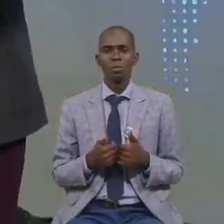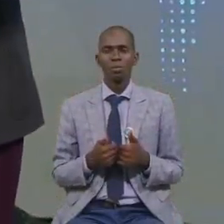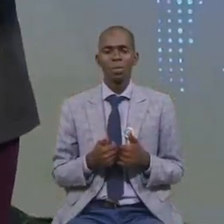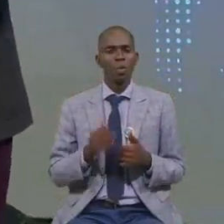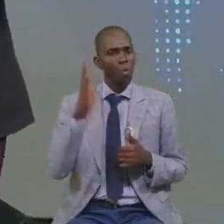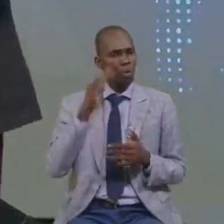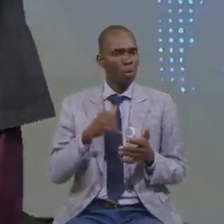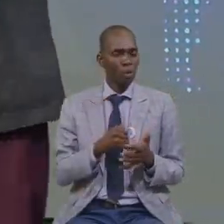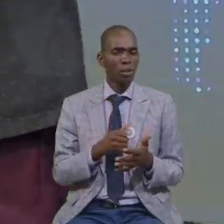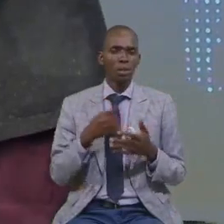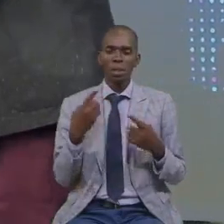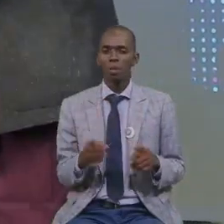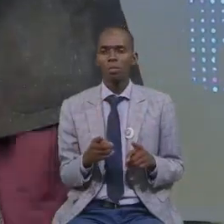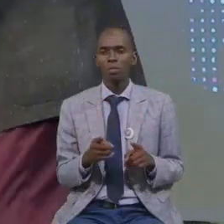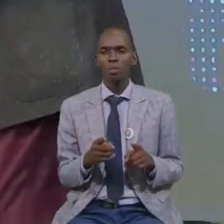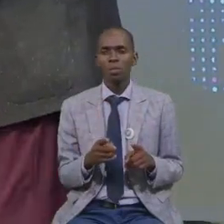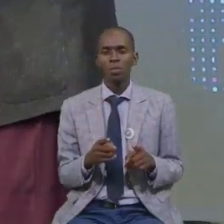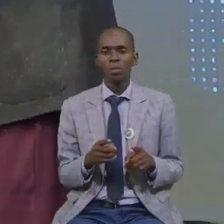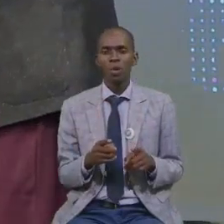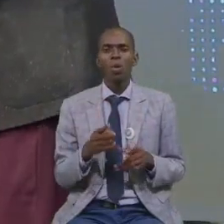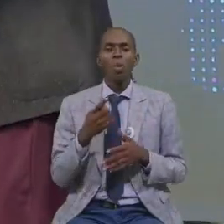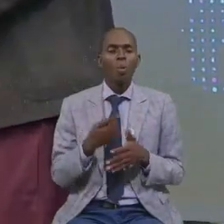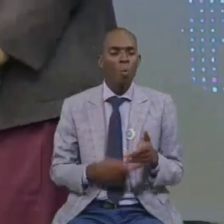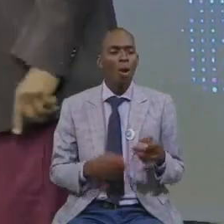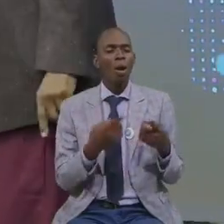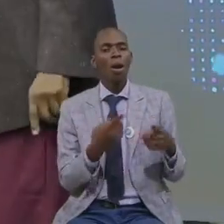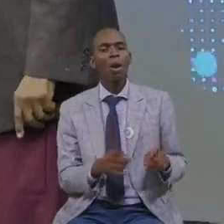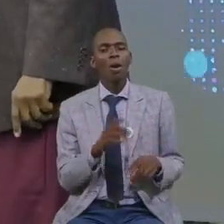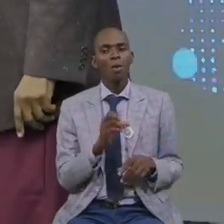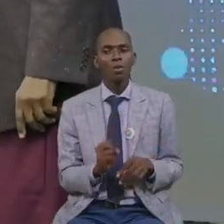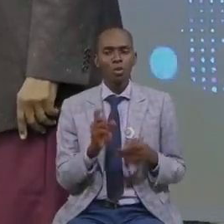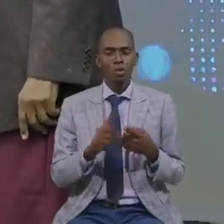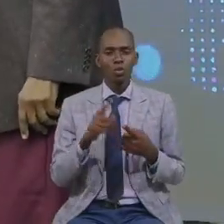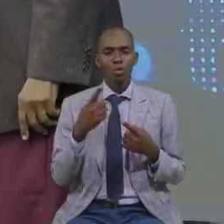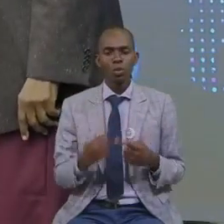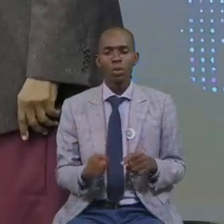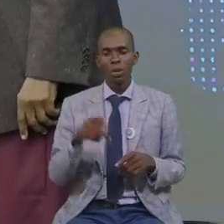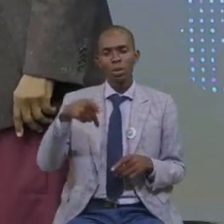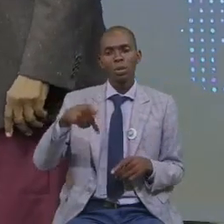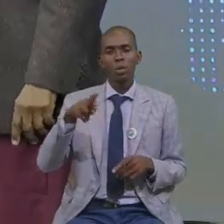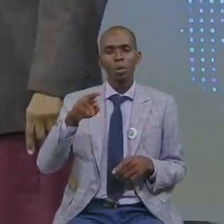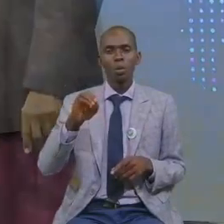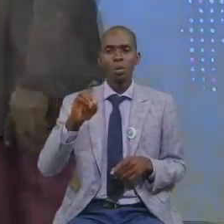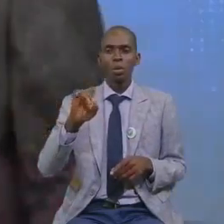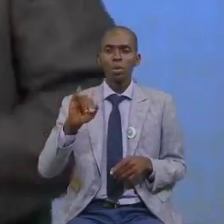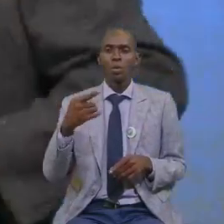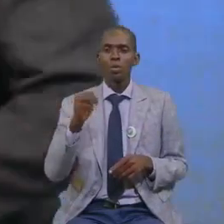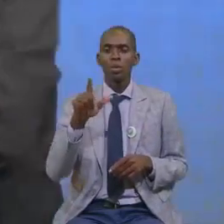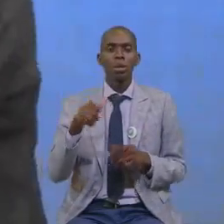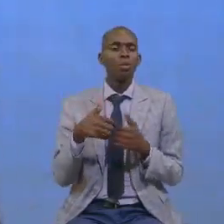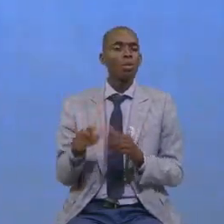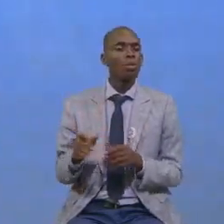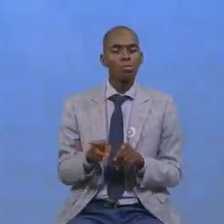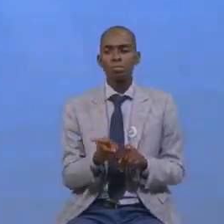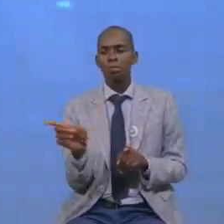happen? What happens to the prodigal son? What happens to